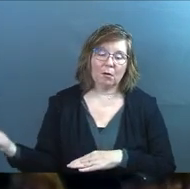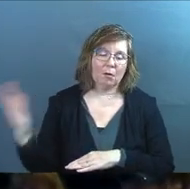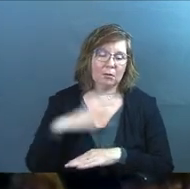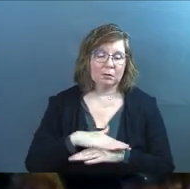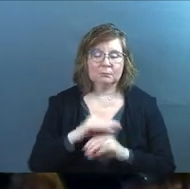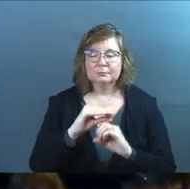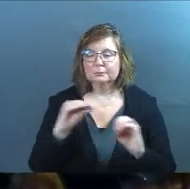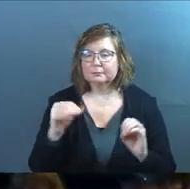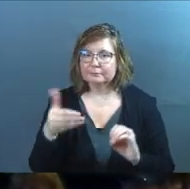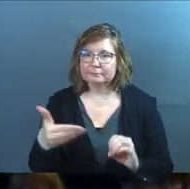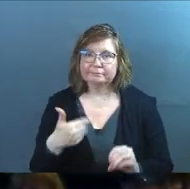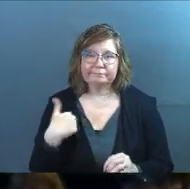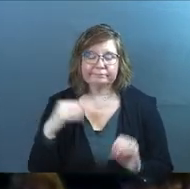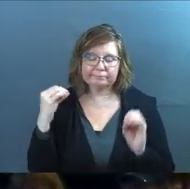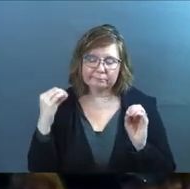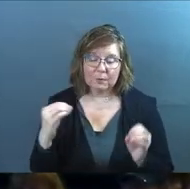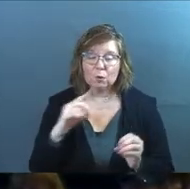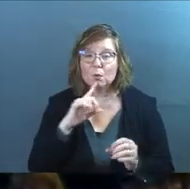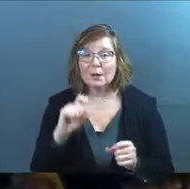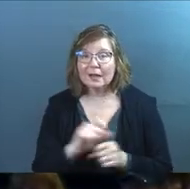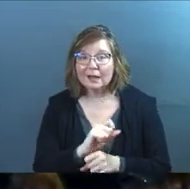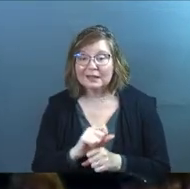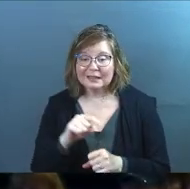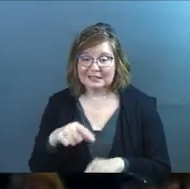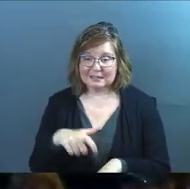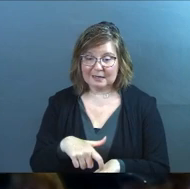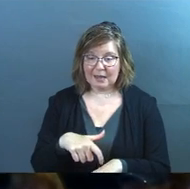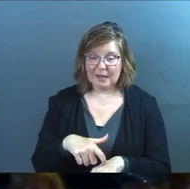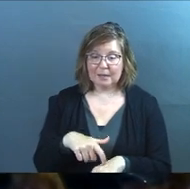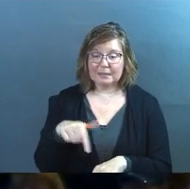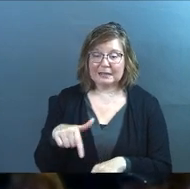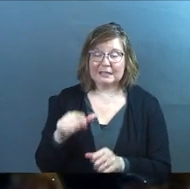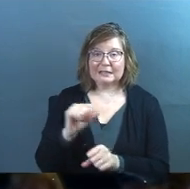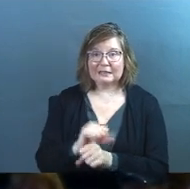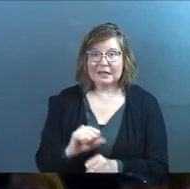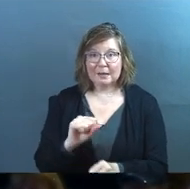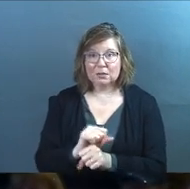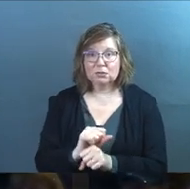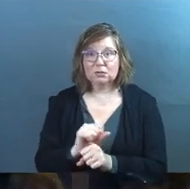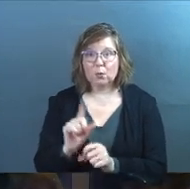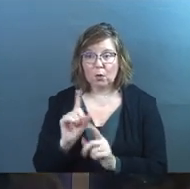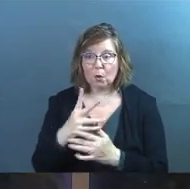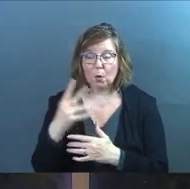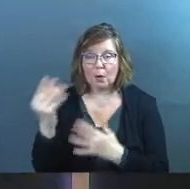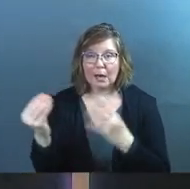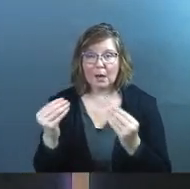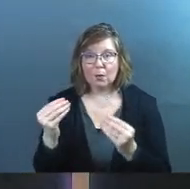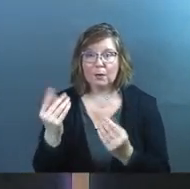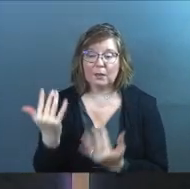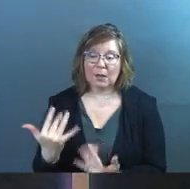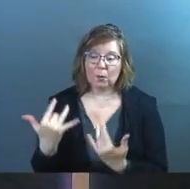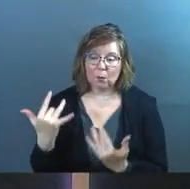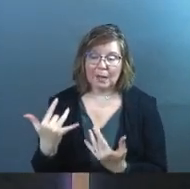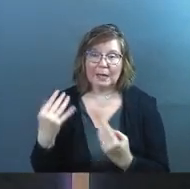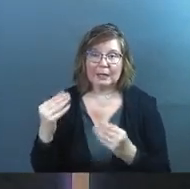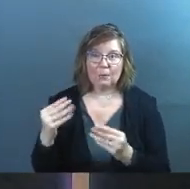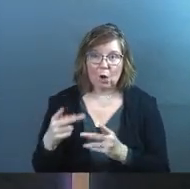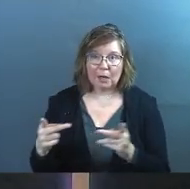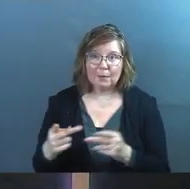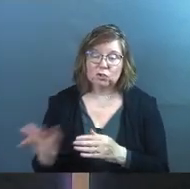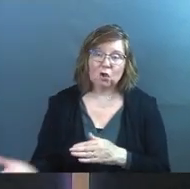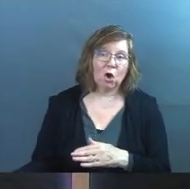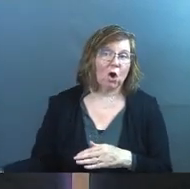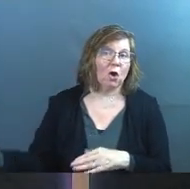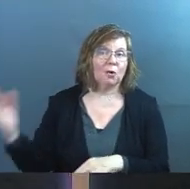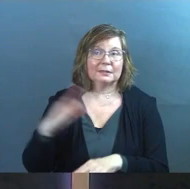because no one has hired us. So the reality is at this time is these laborers, these workers would go out and they would wait in the marketplace